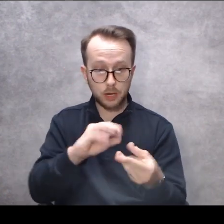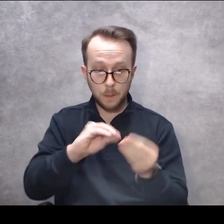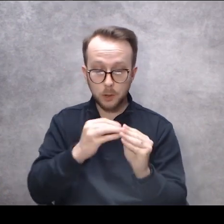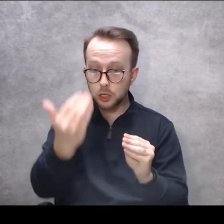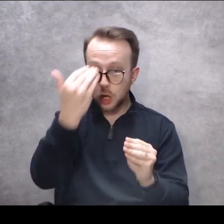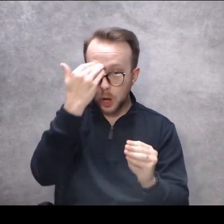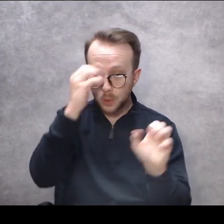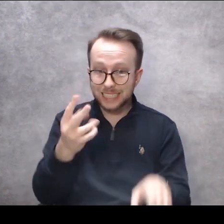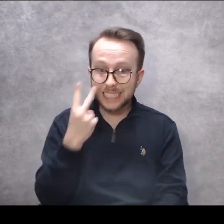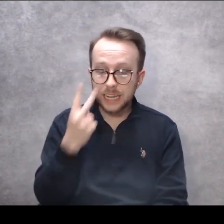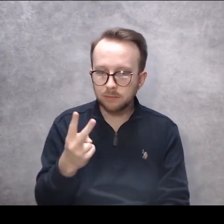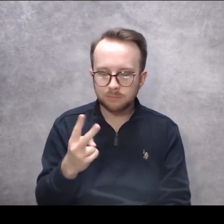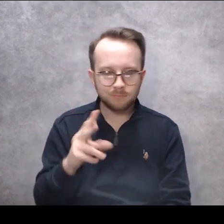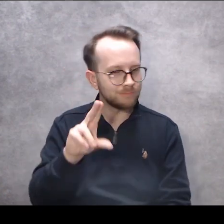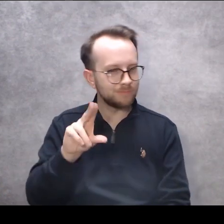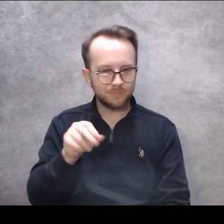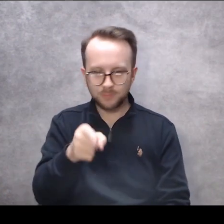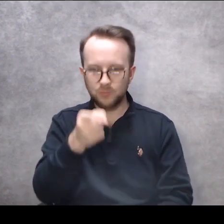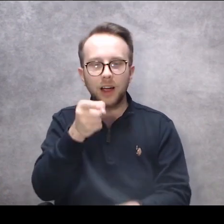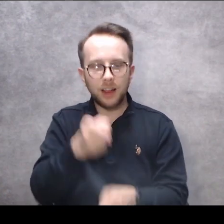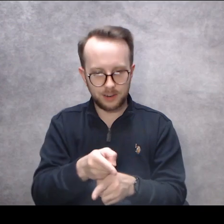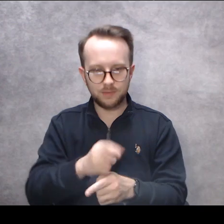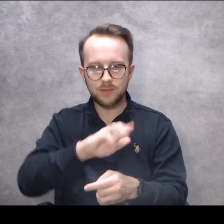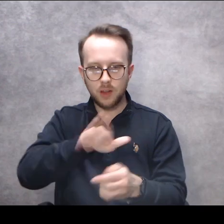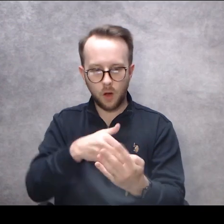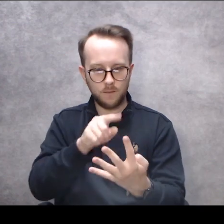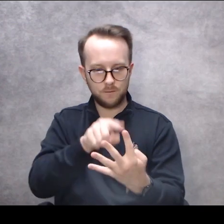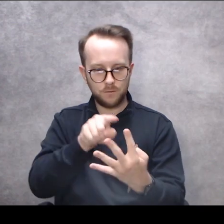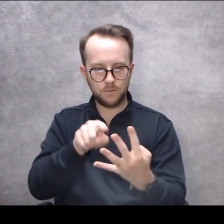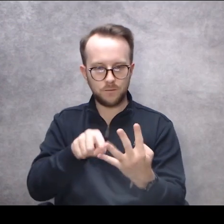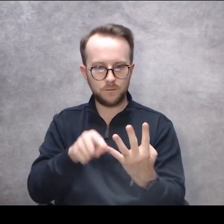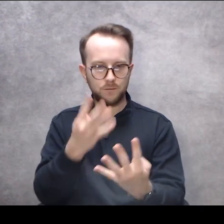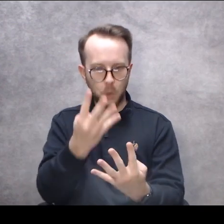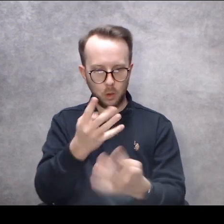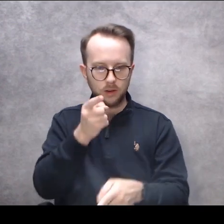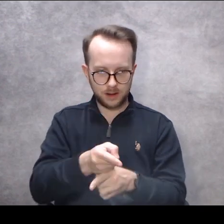Nope, you're right. We have to do all four sides, don't we, Emily?